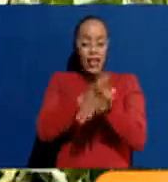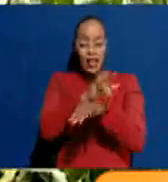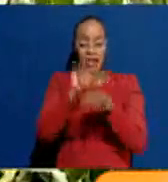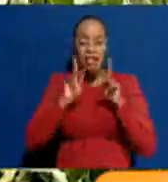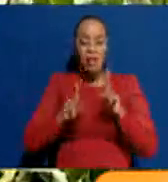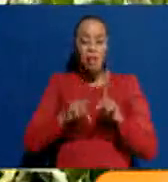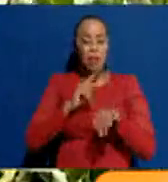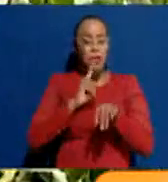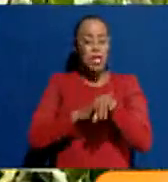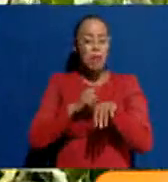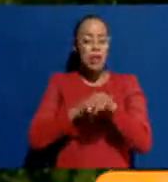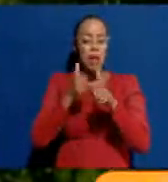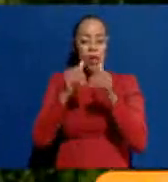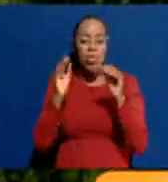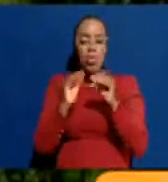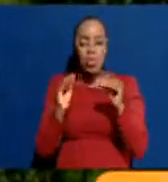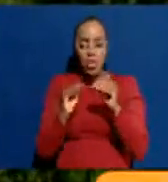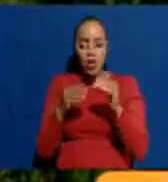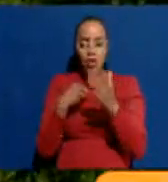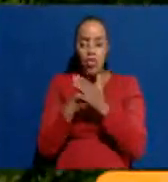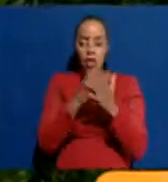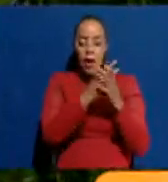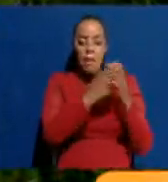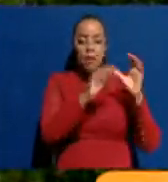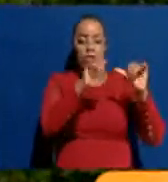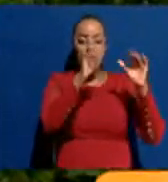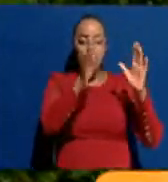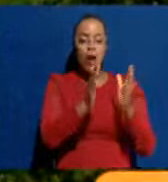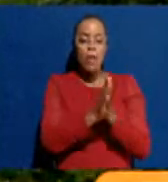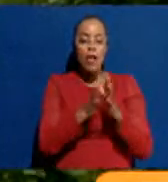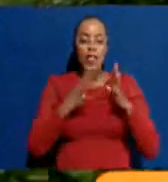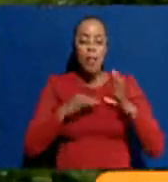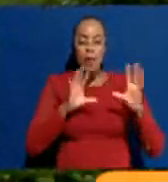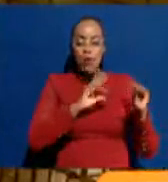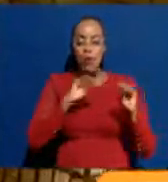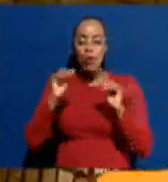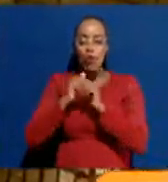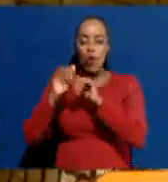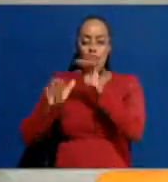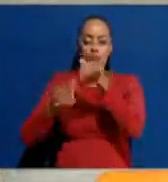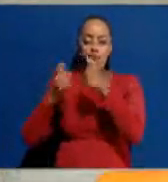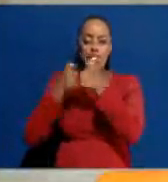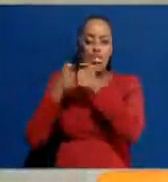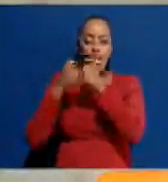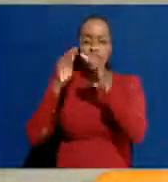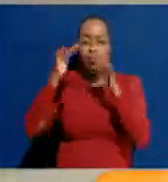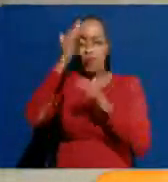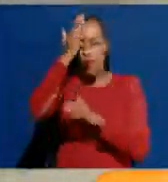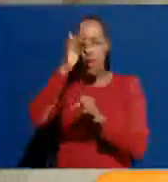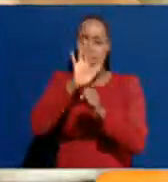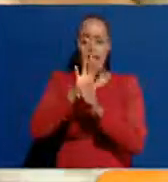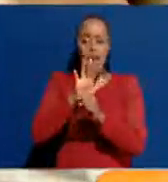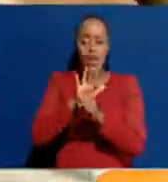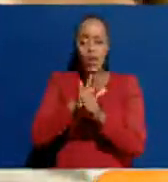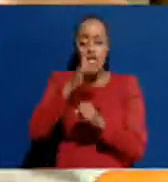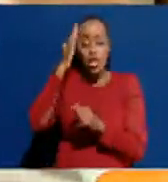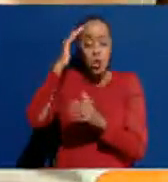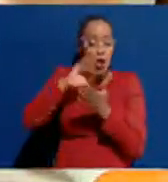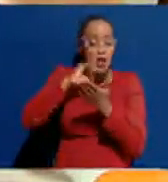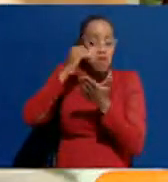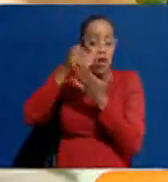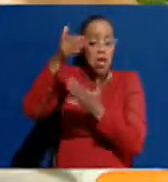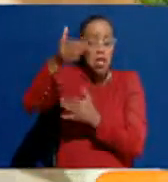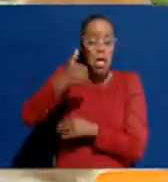time. But financing facilities for both farmers and pastoralists remain a challenge because many do not know funding